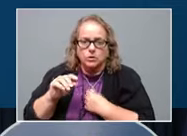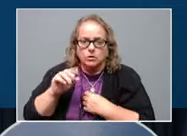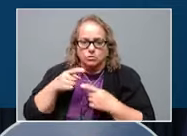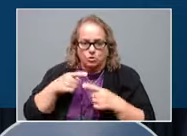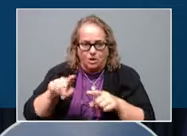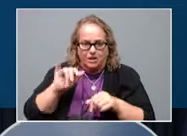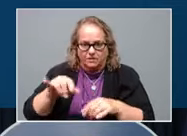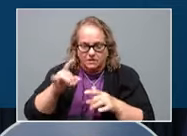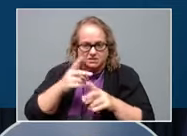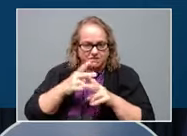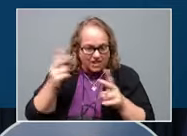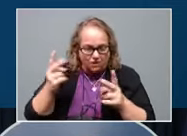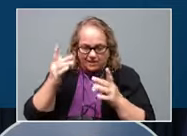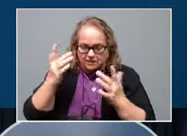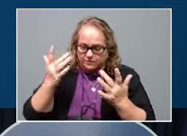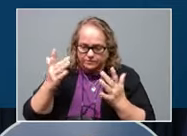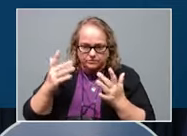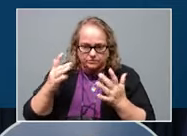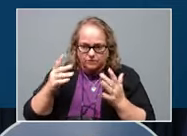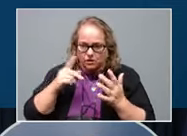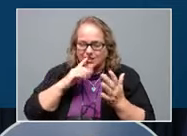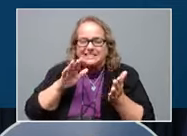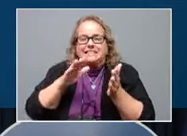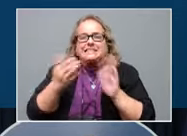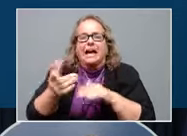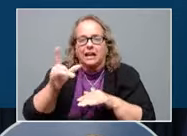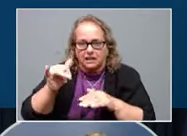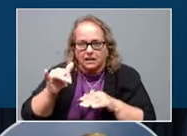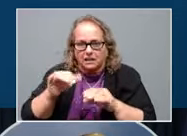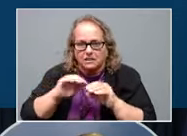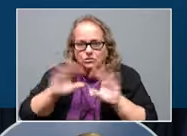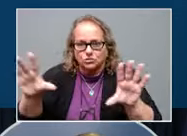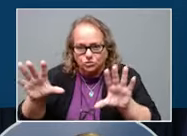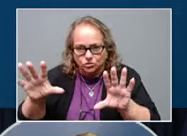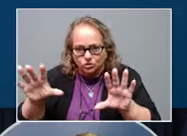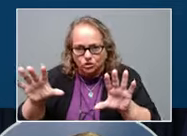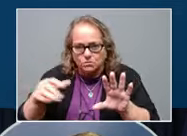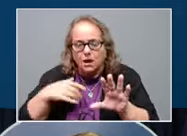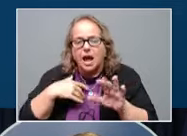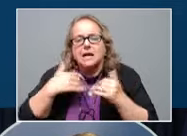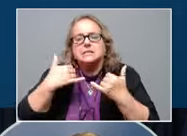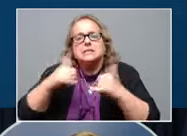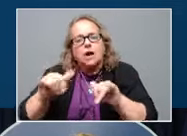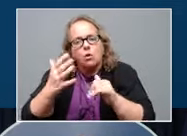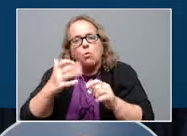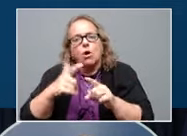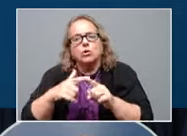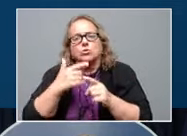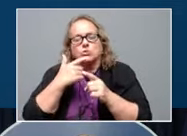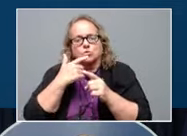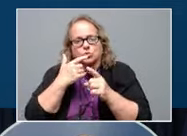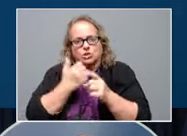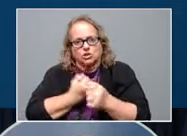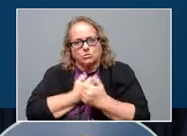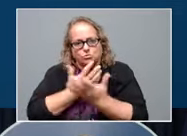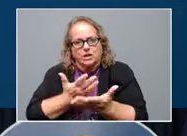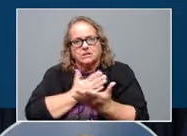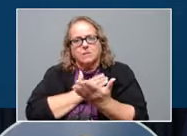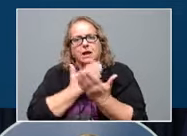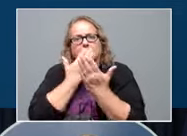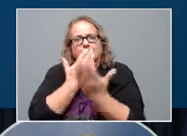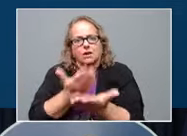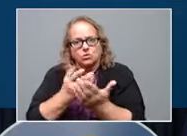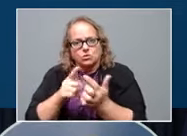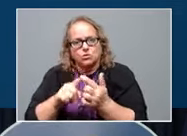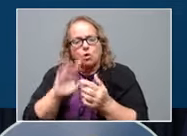deadly surge, I want to express my gratitude for all the work that people have put in. And if you look at